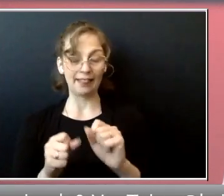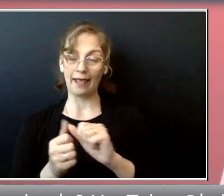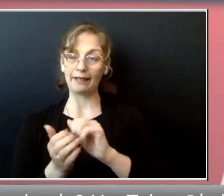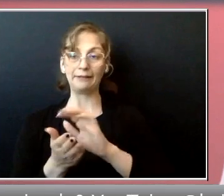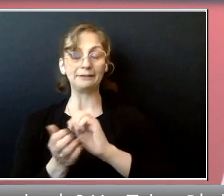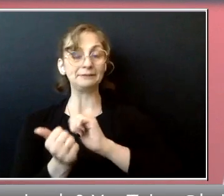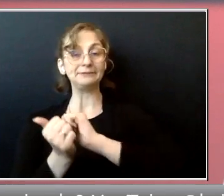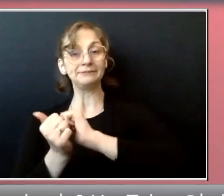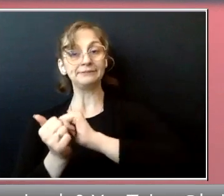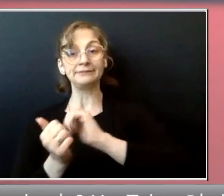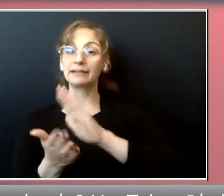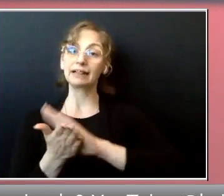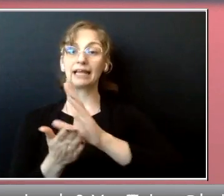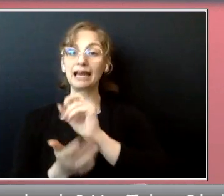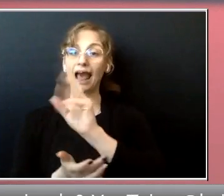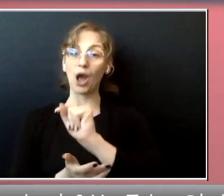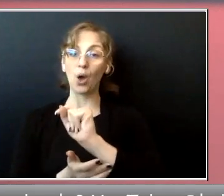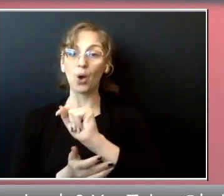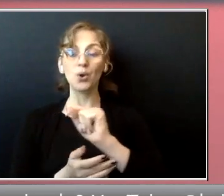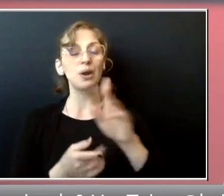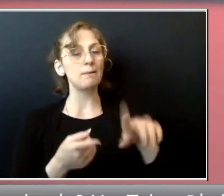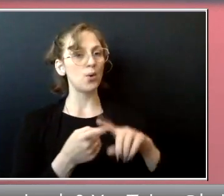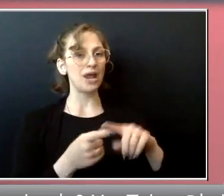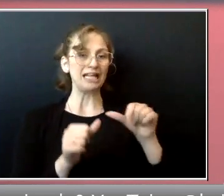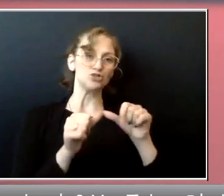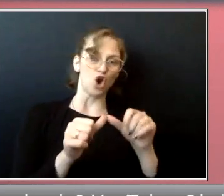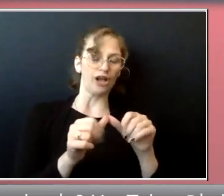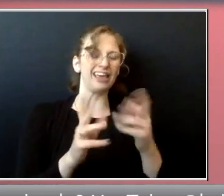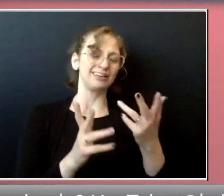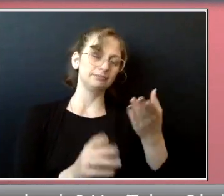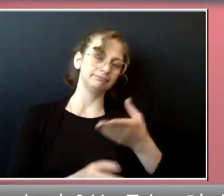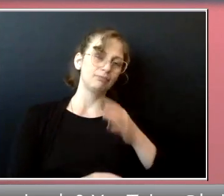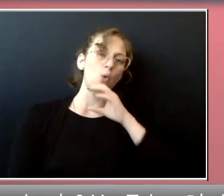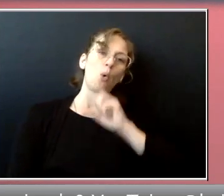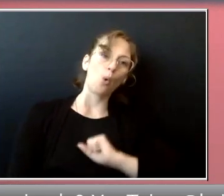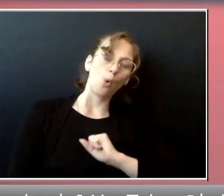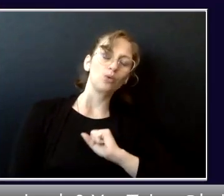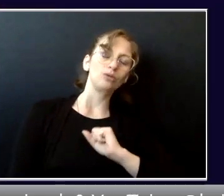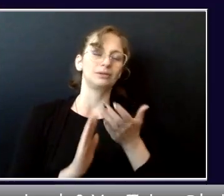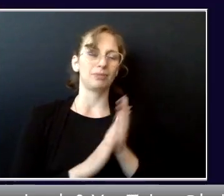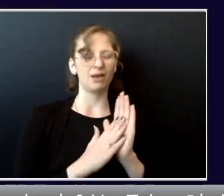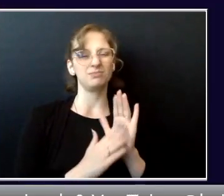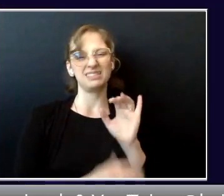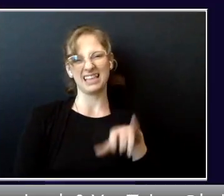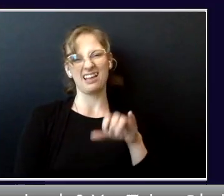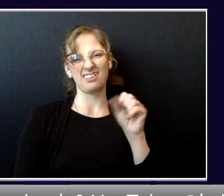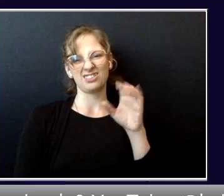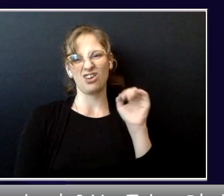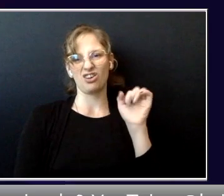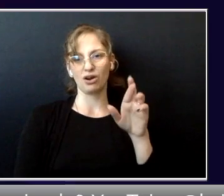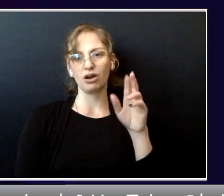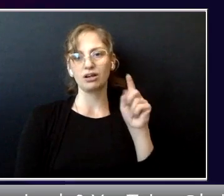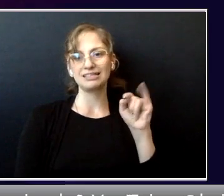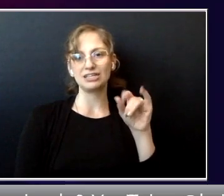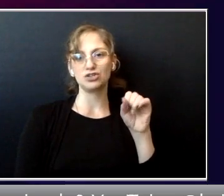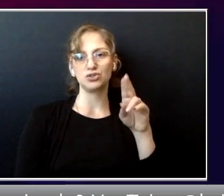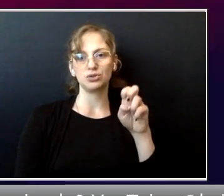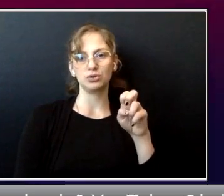chronic, it's that scar tissue and it's that hard concrete that we've been referring to. We have a couple different questions about